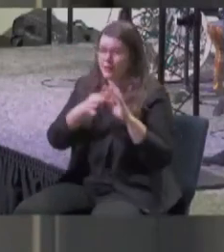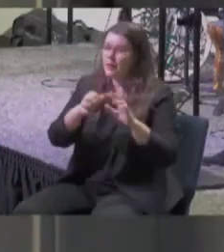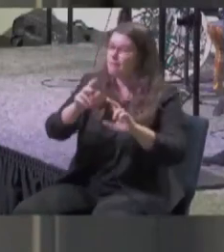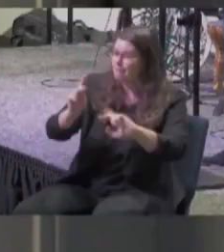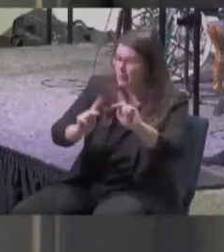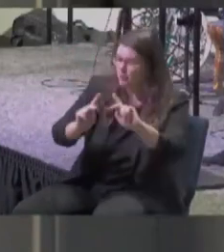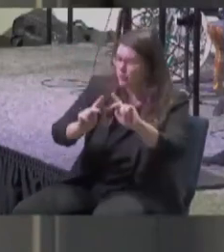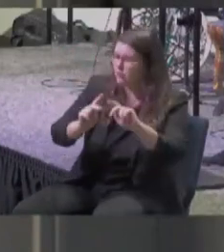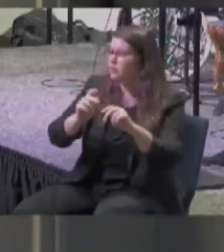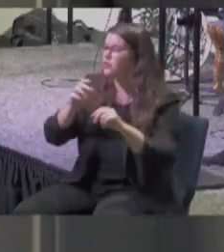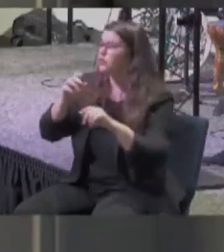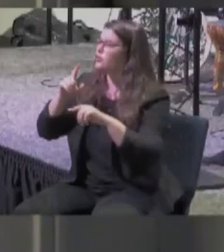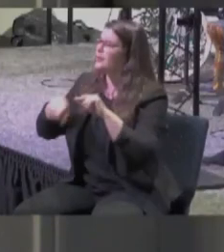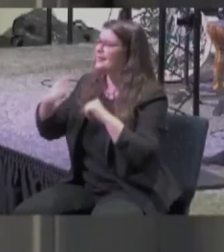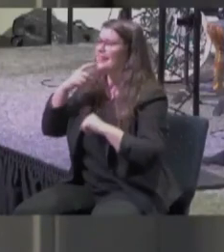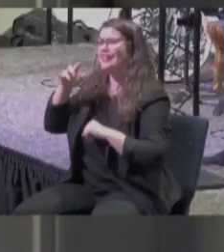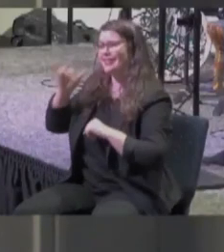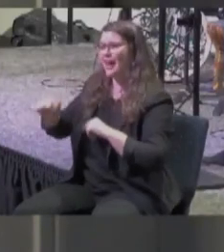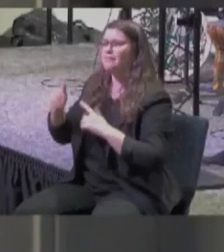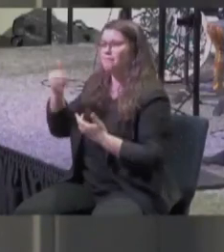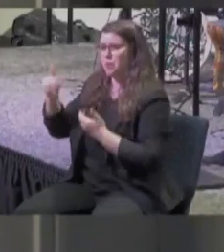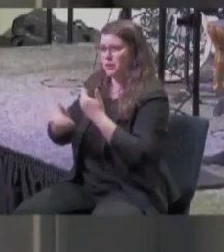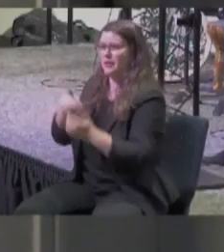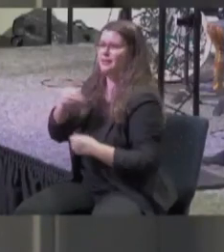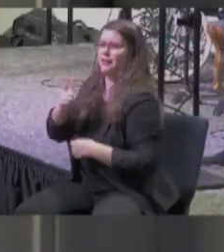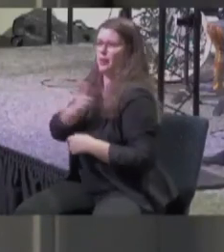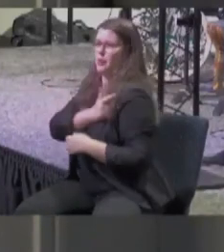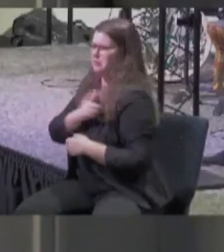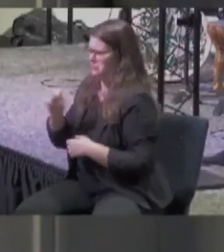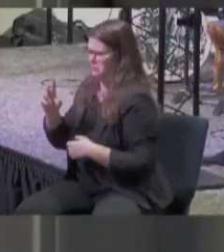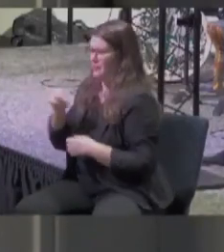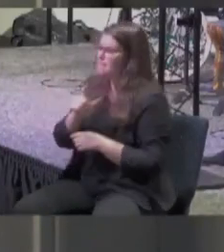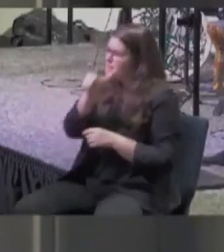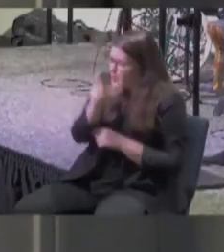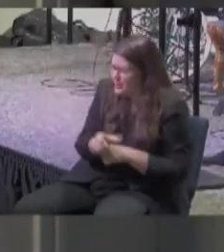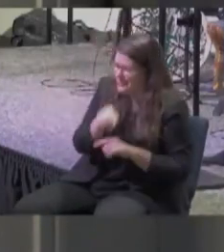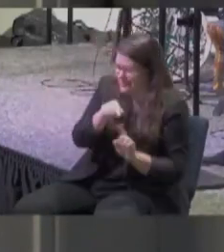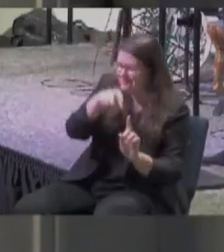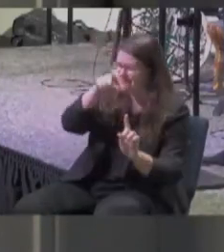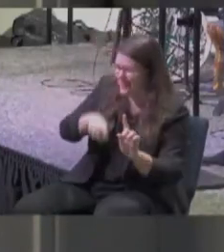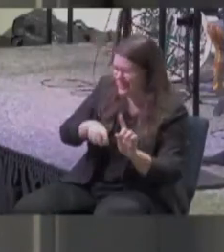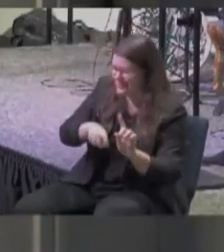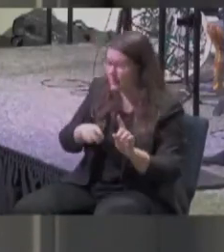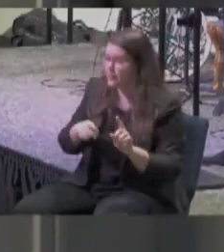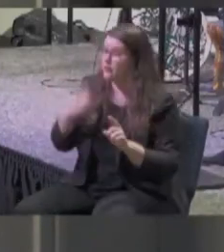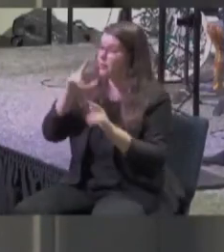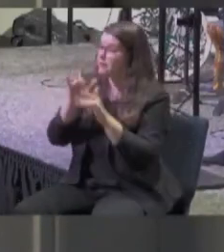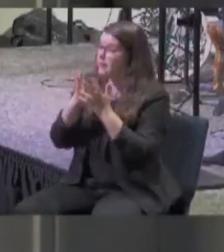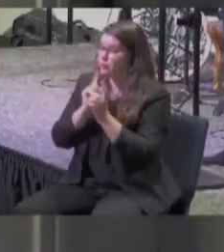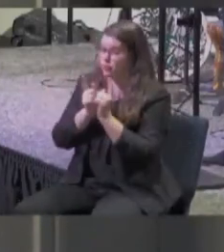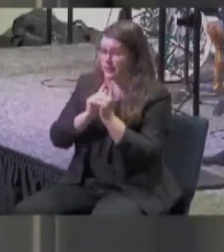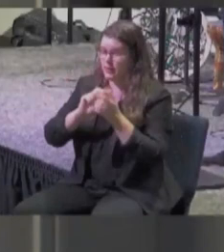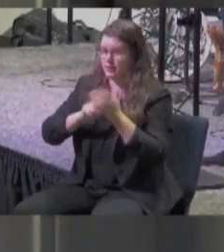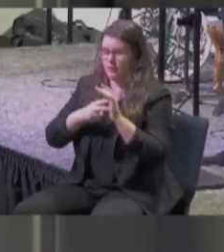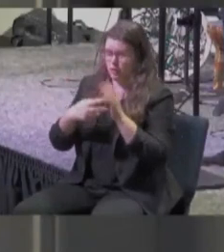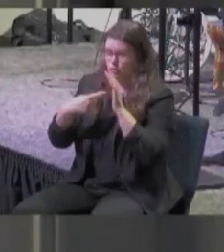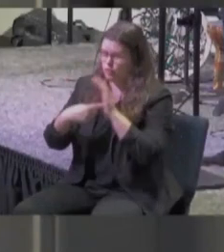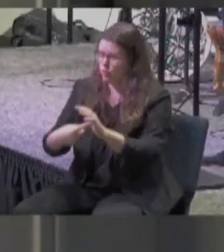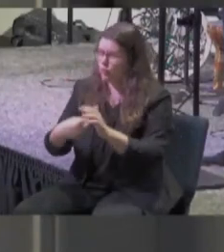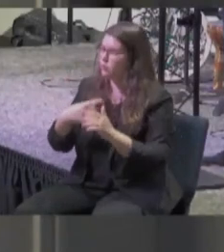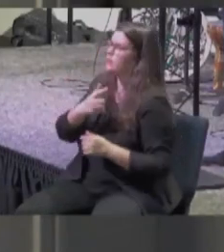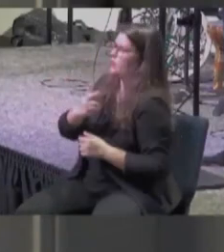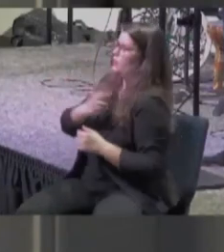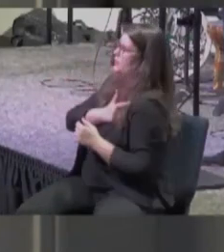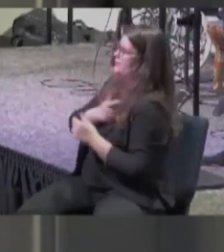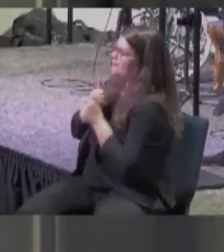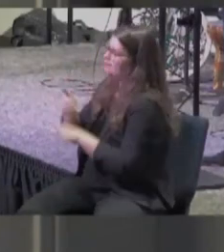products. In Bible translation, it's how we live our product, expressing our loyalty to God and our loyalty to other people.